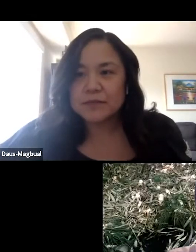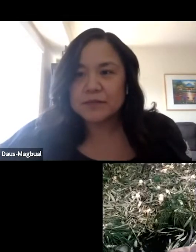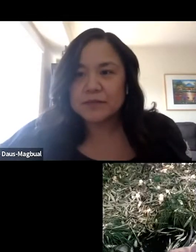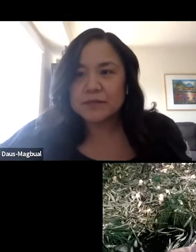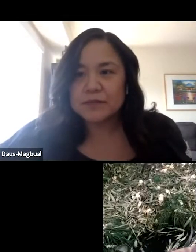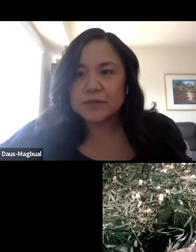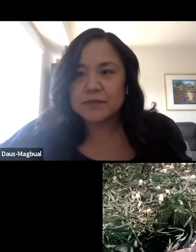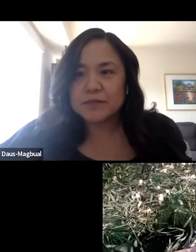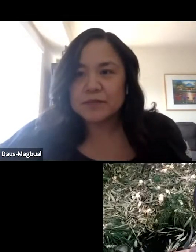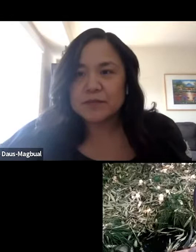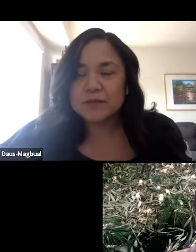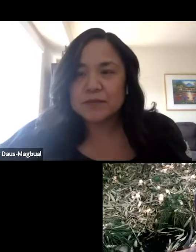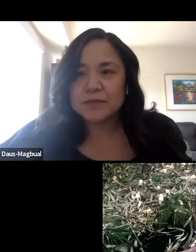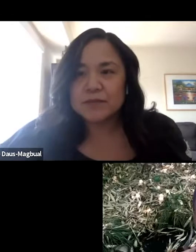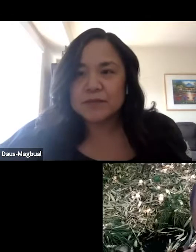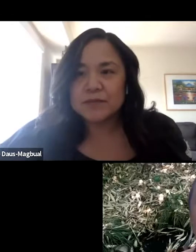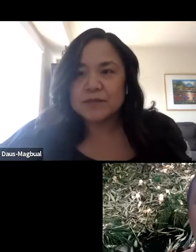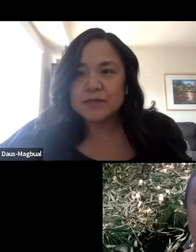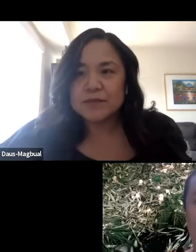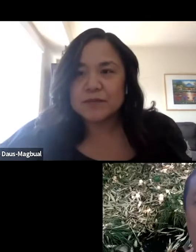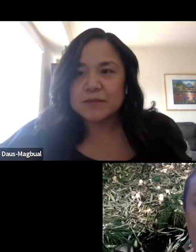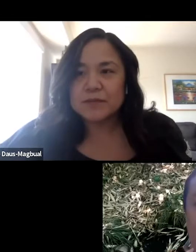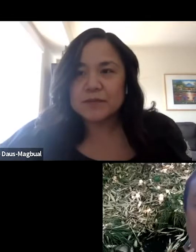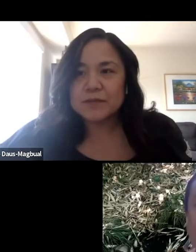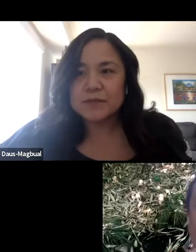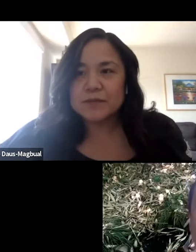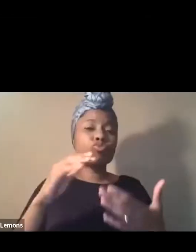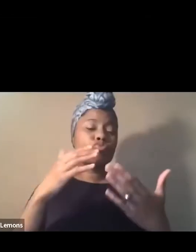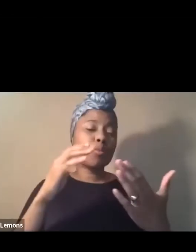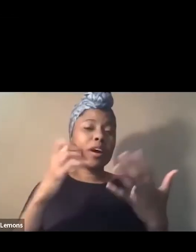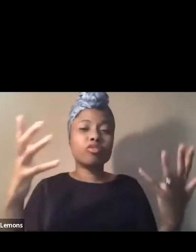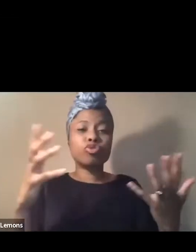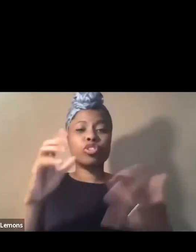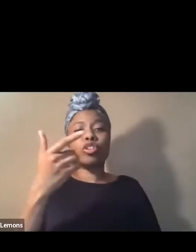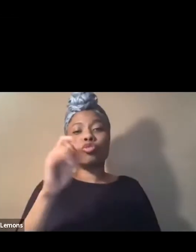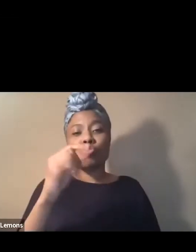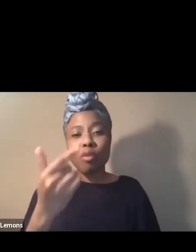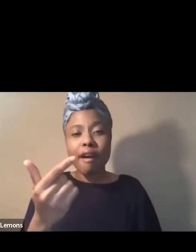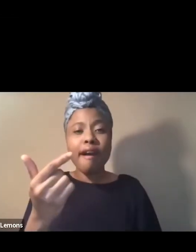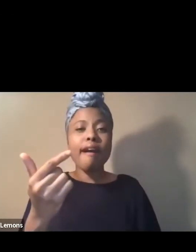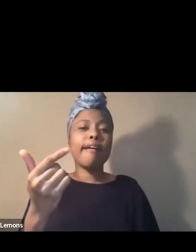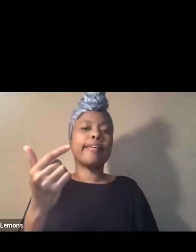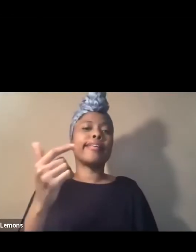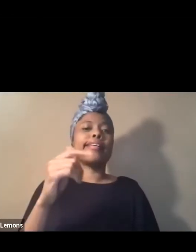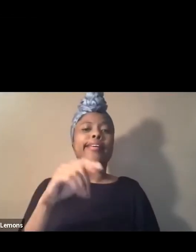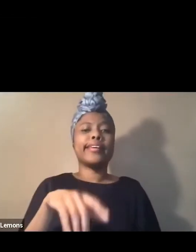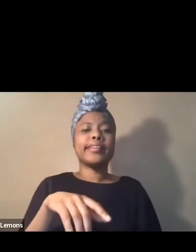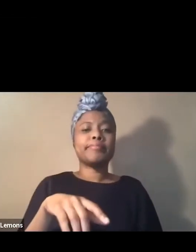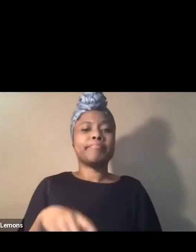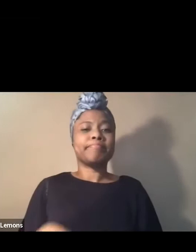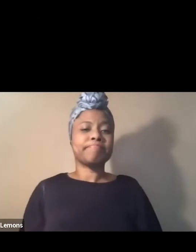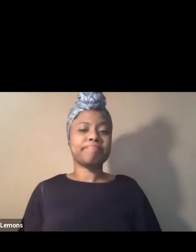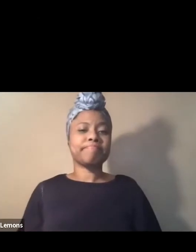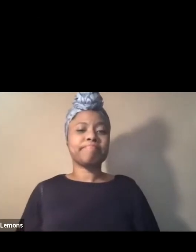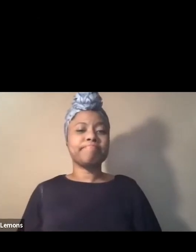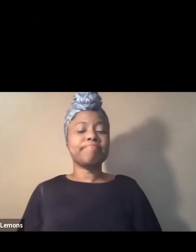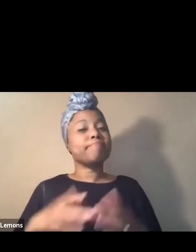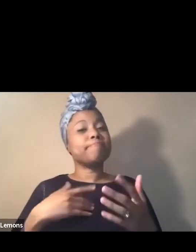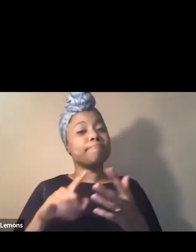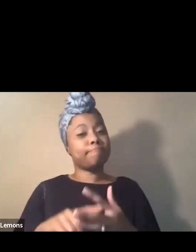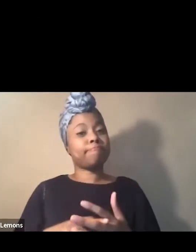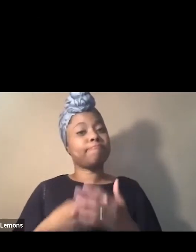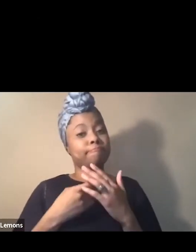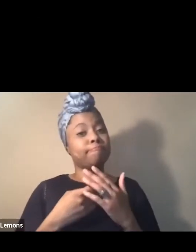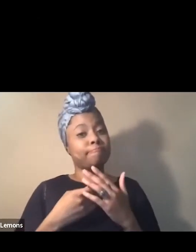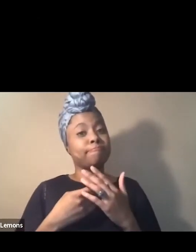Thank you. Thank you, Arlene. Thank you so much, Greg, and thank you, Candy. I'll begin by saying